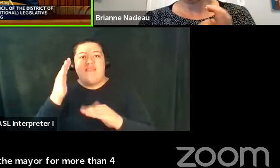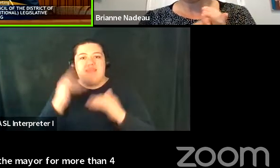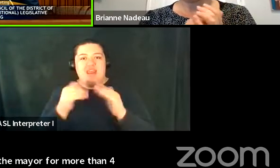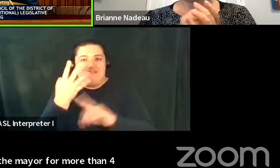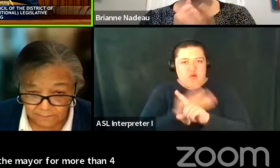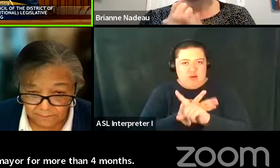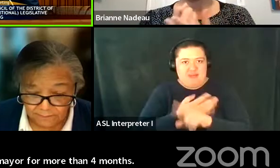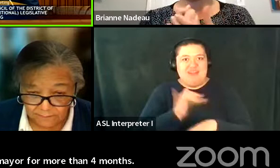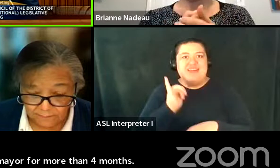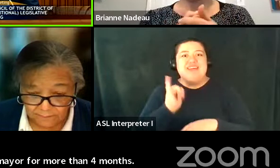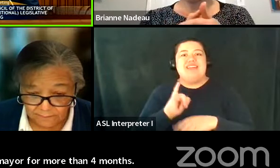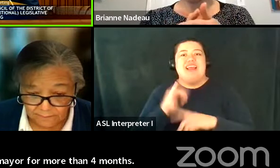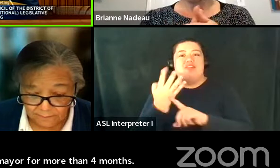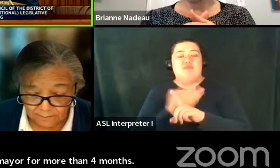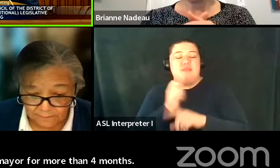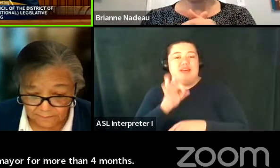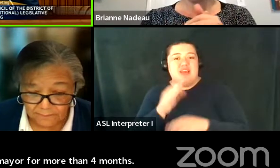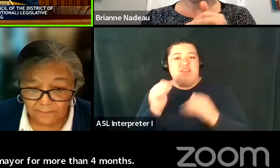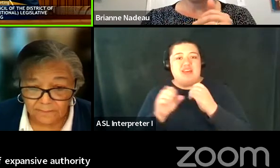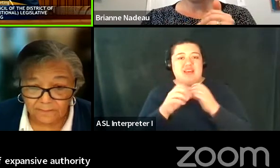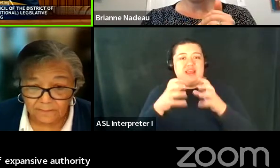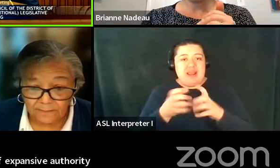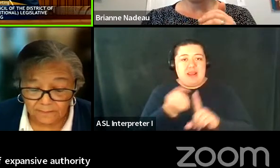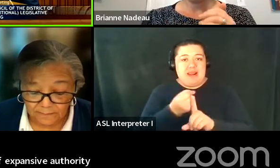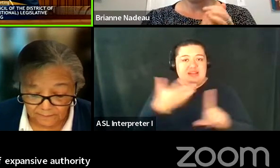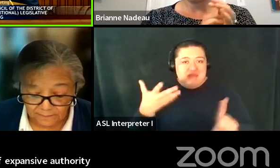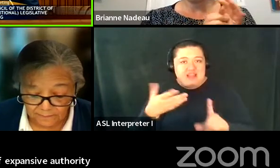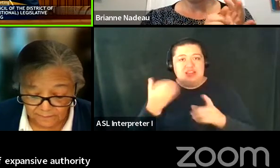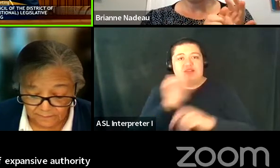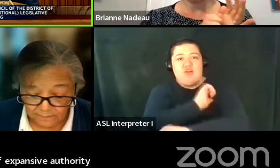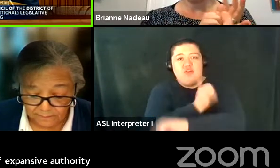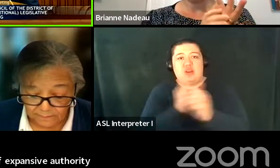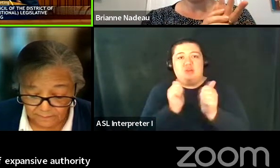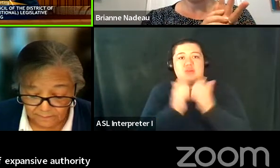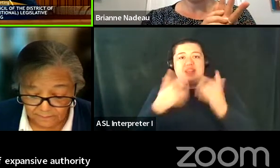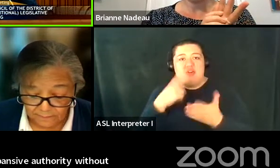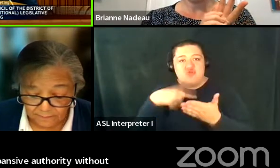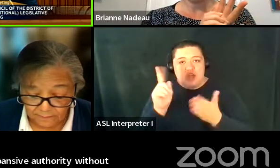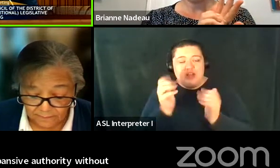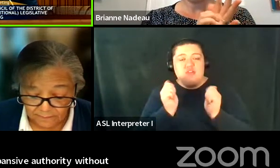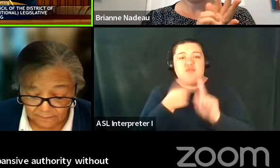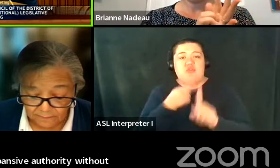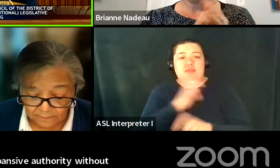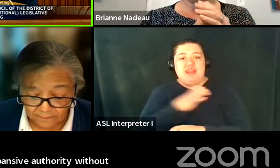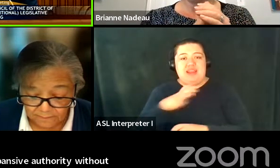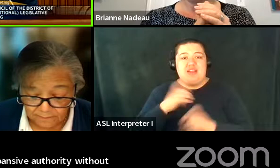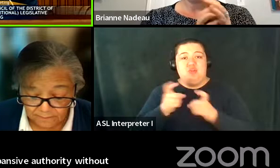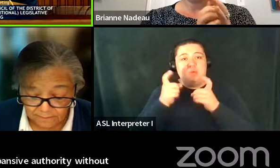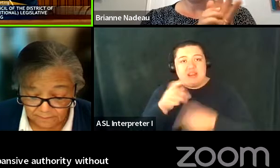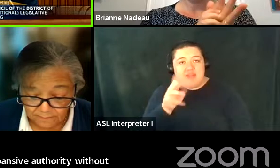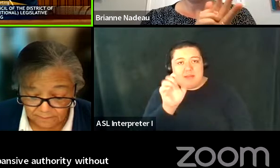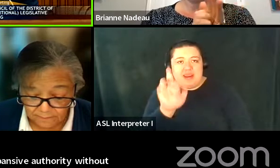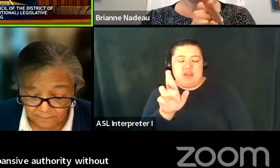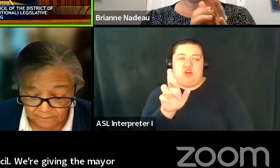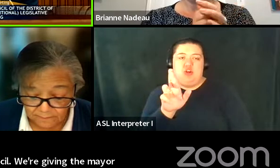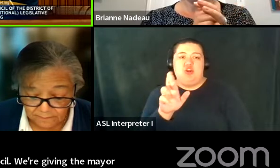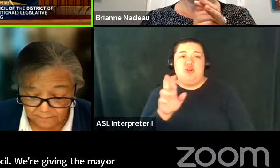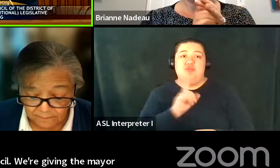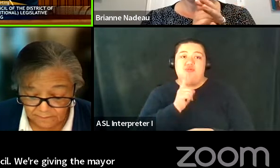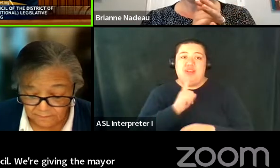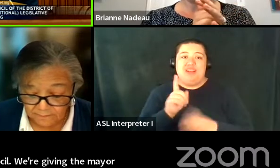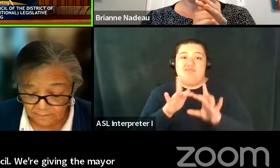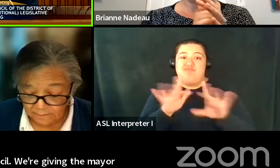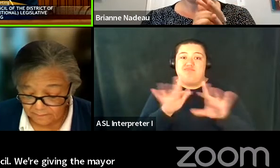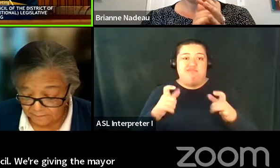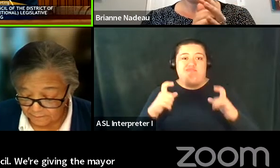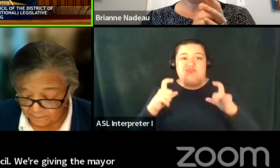of expansive authority without enough checks from the council. We're giving the mayor essentially a blank check,